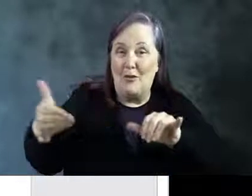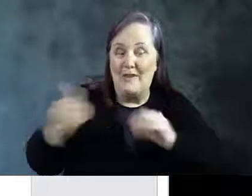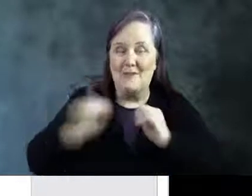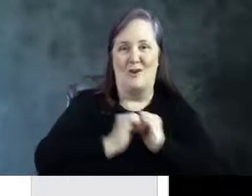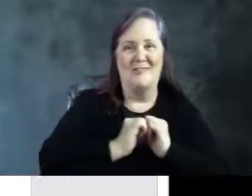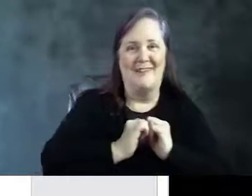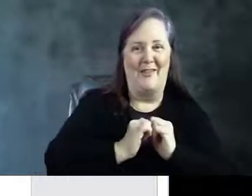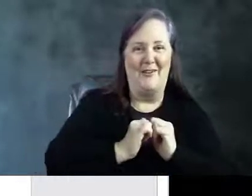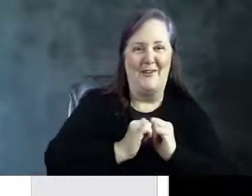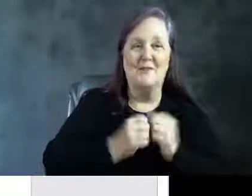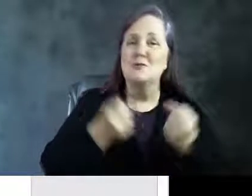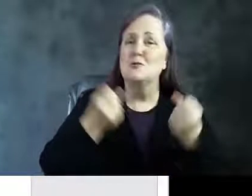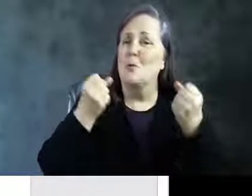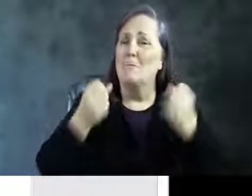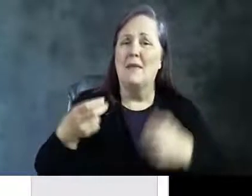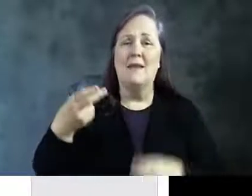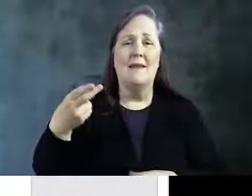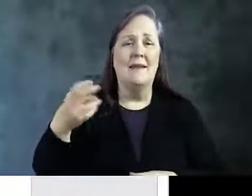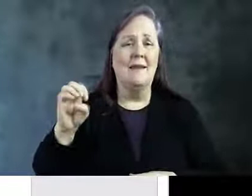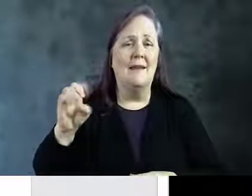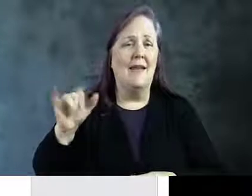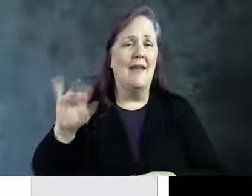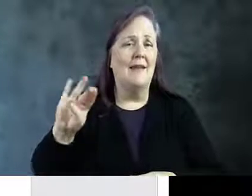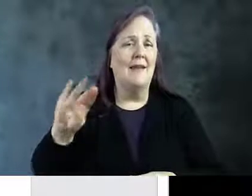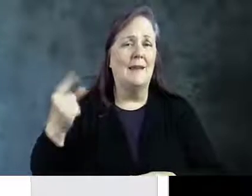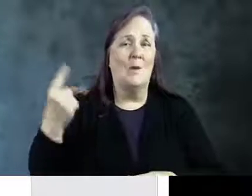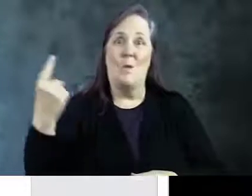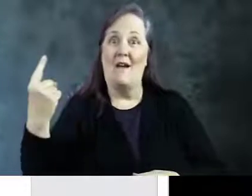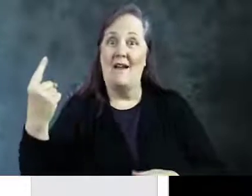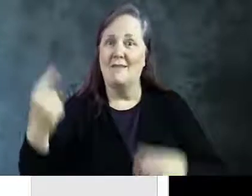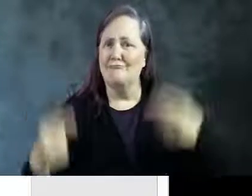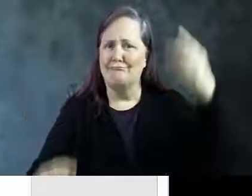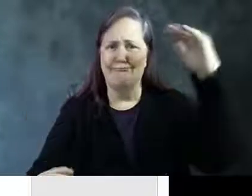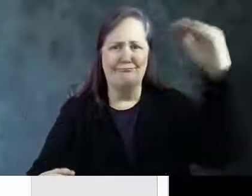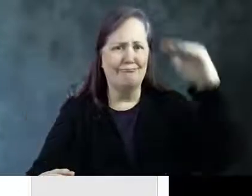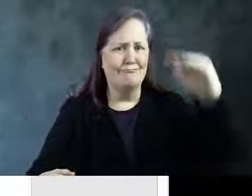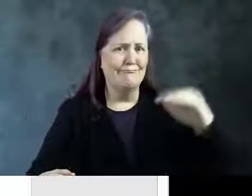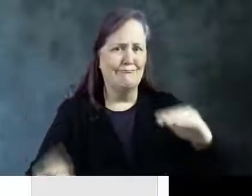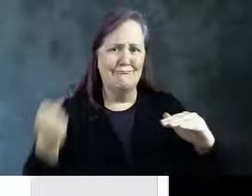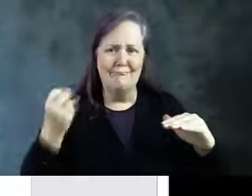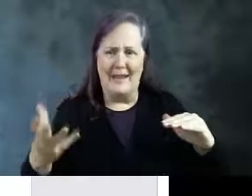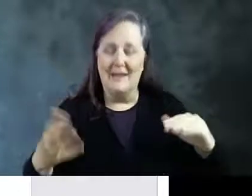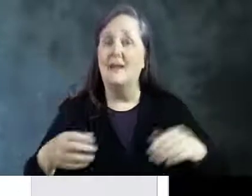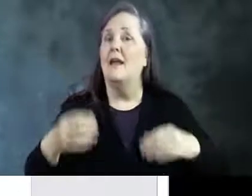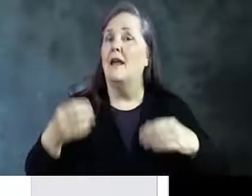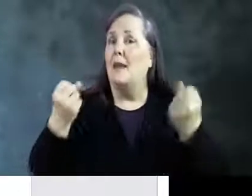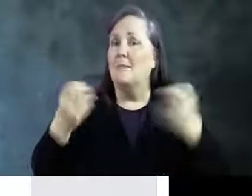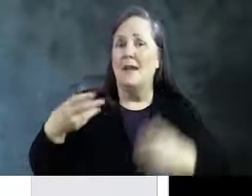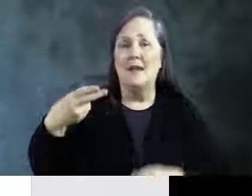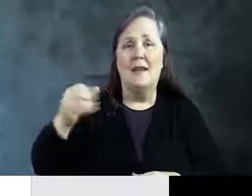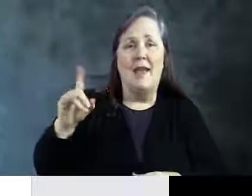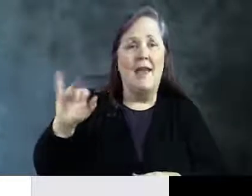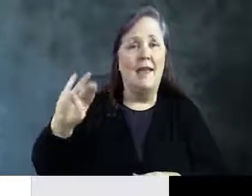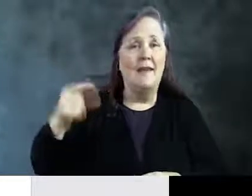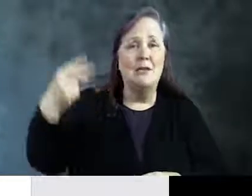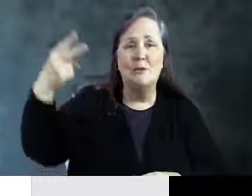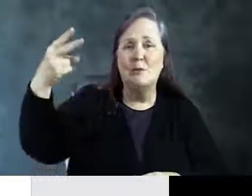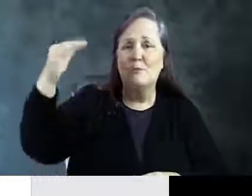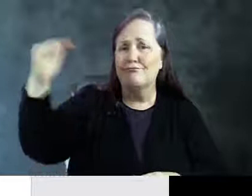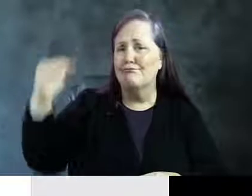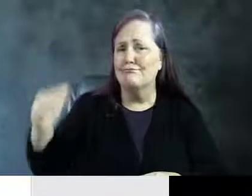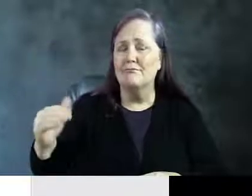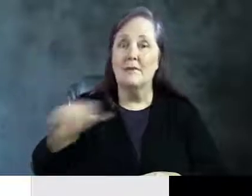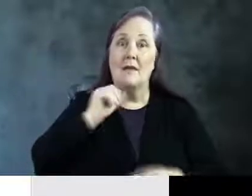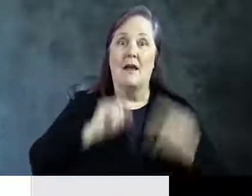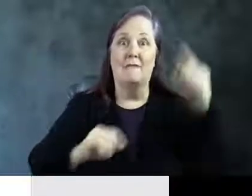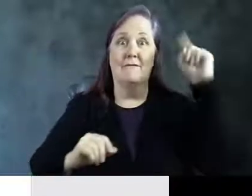many heading 1s in your document, and you can have many heading 2s in your document. It's not set up to be the first heading's